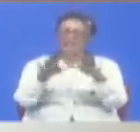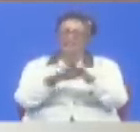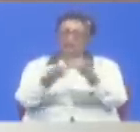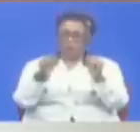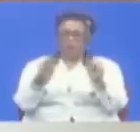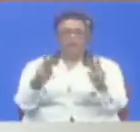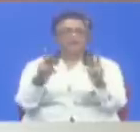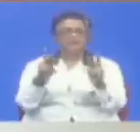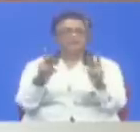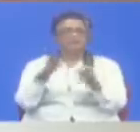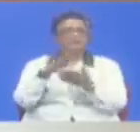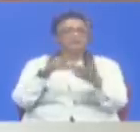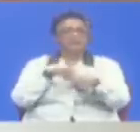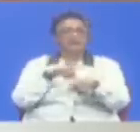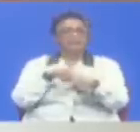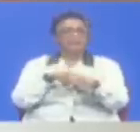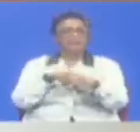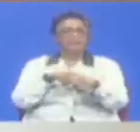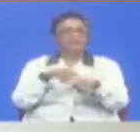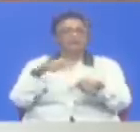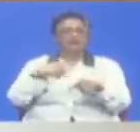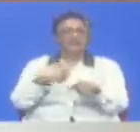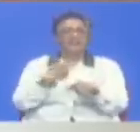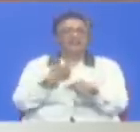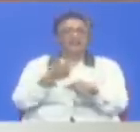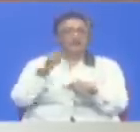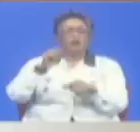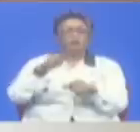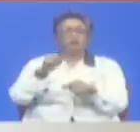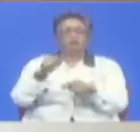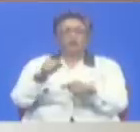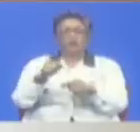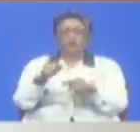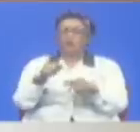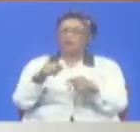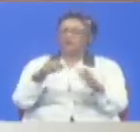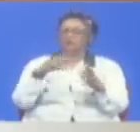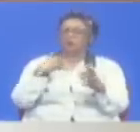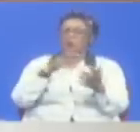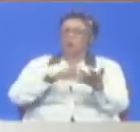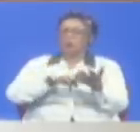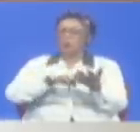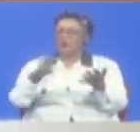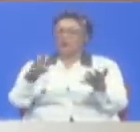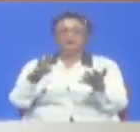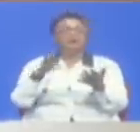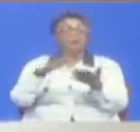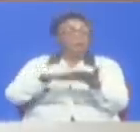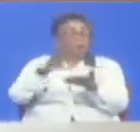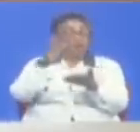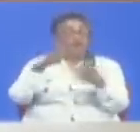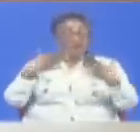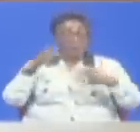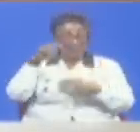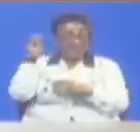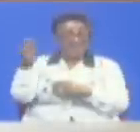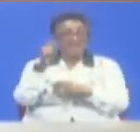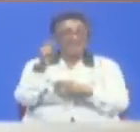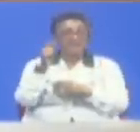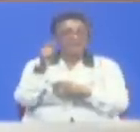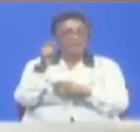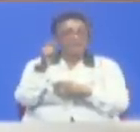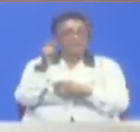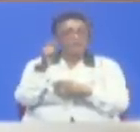feel if you could go out and hold the wing you could get out, but most of the places we're going were remote airfields, so you actually